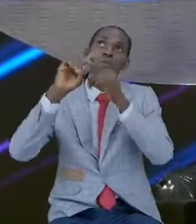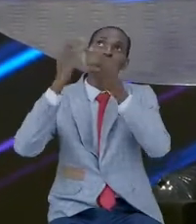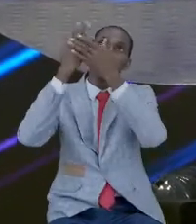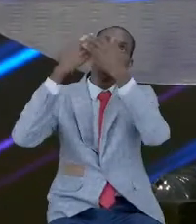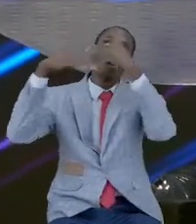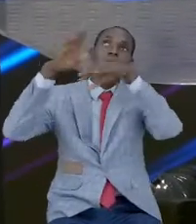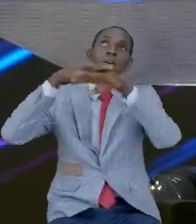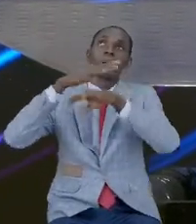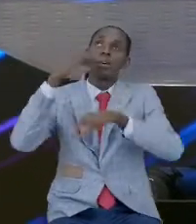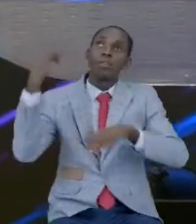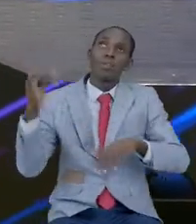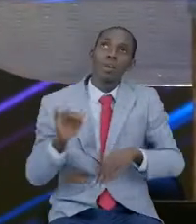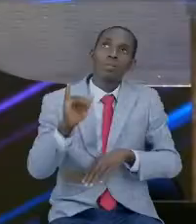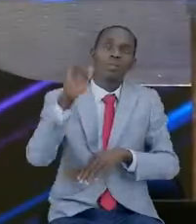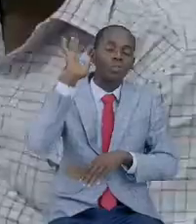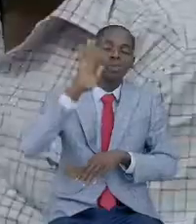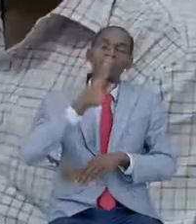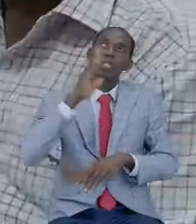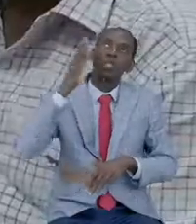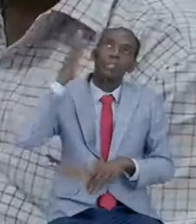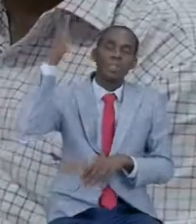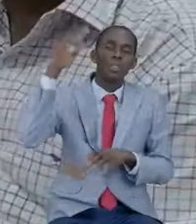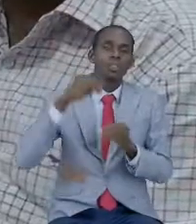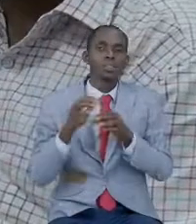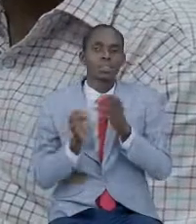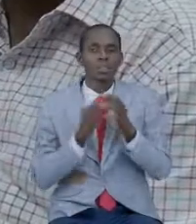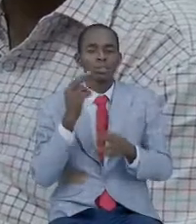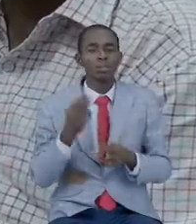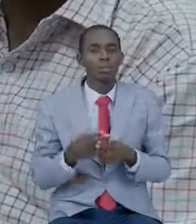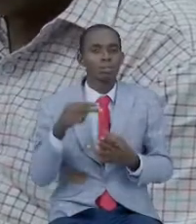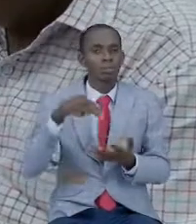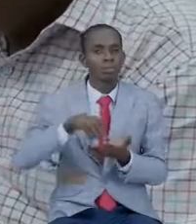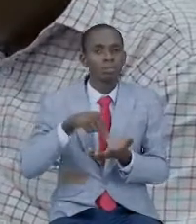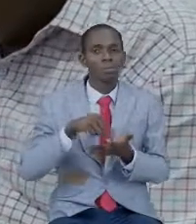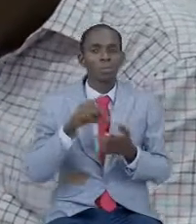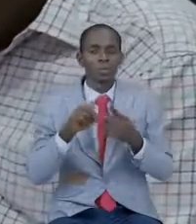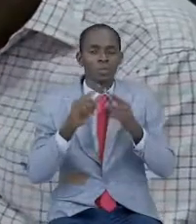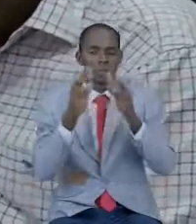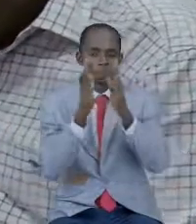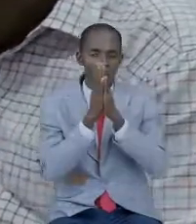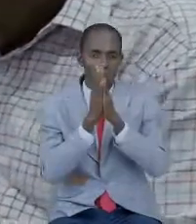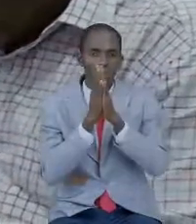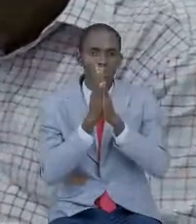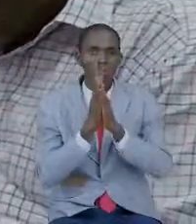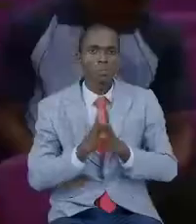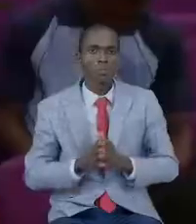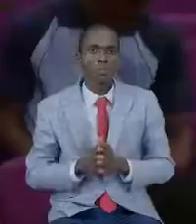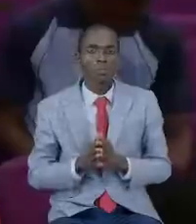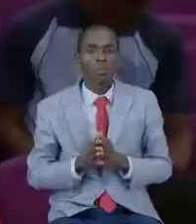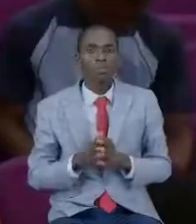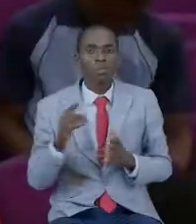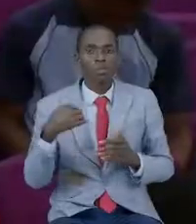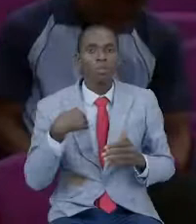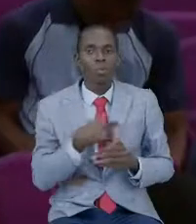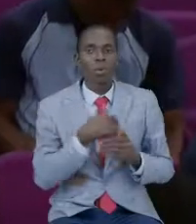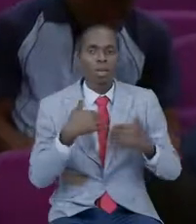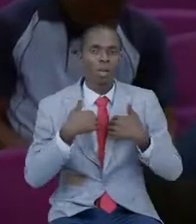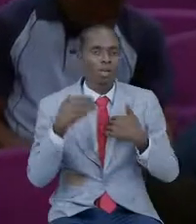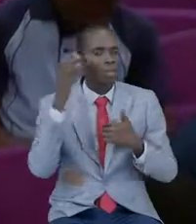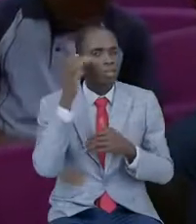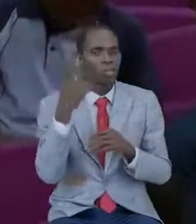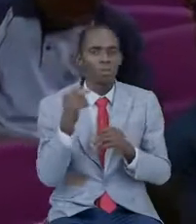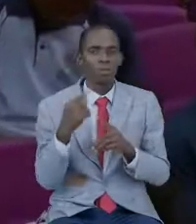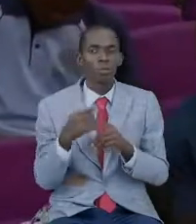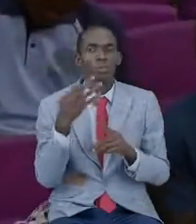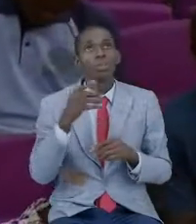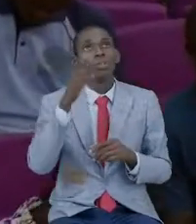ever you'll be there in Jesus' name. Let's rise up now and talk to the Lord in prayer. We've heard the word of God, and